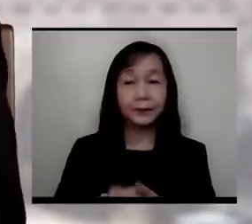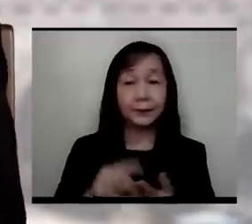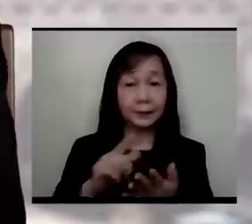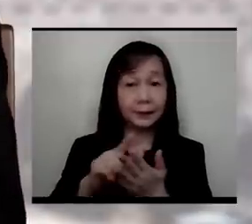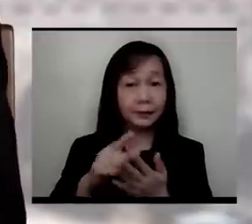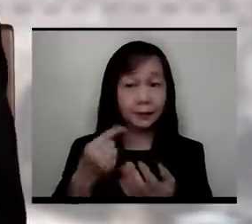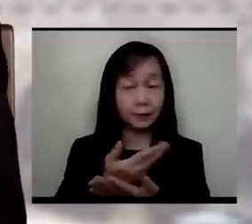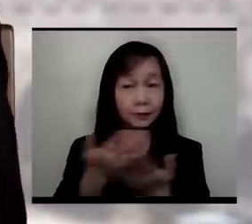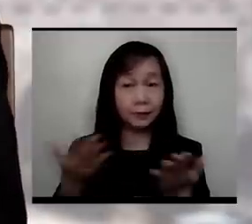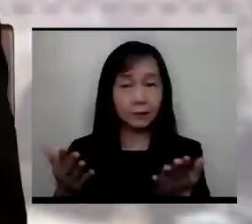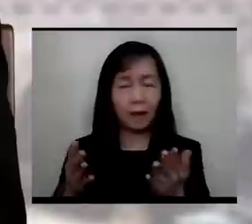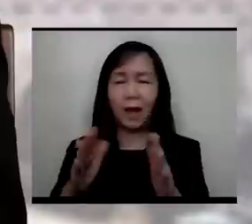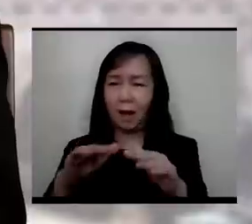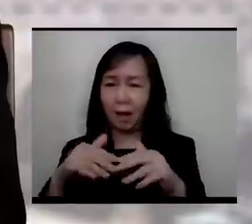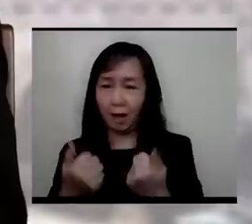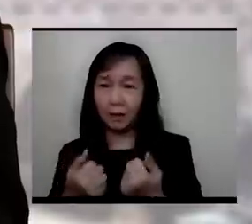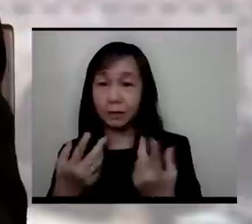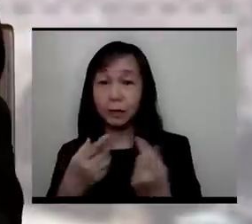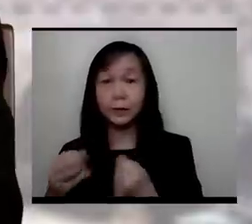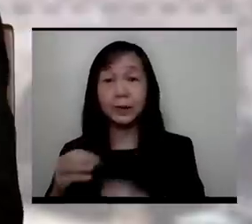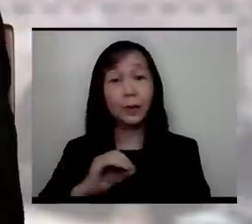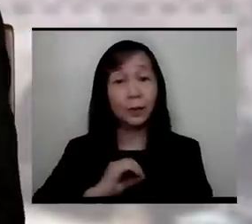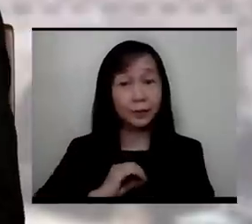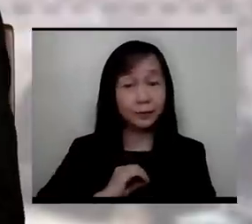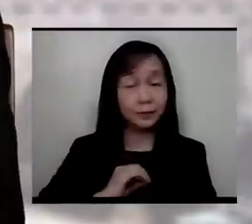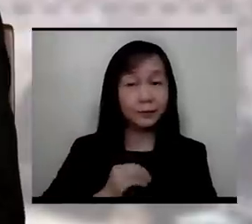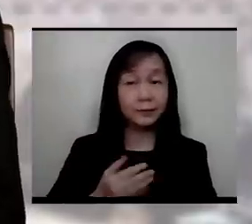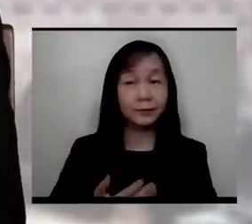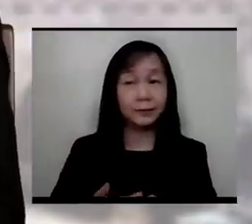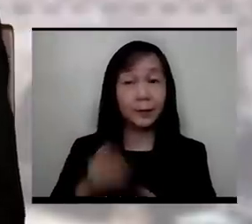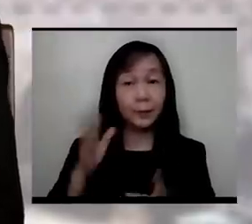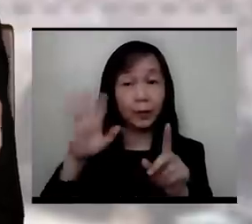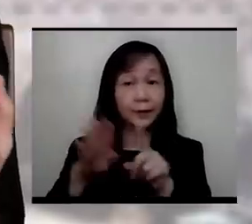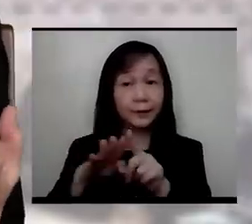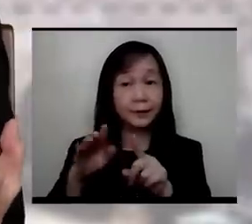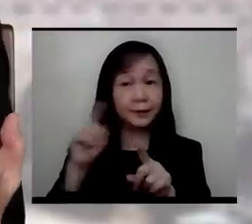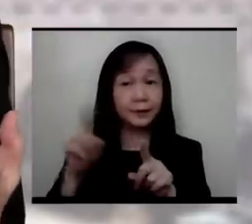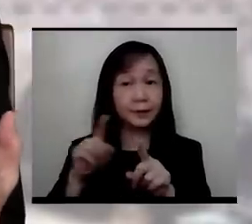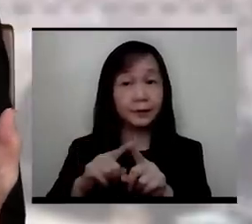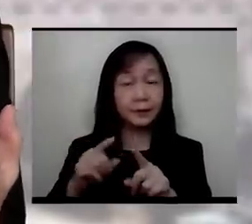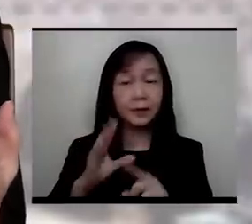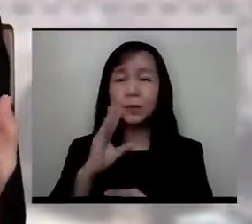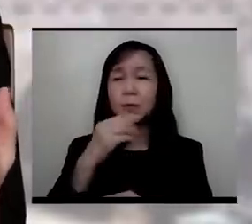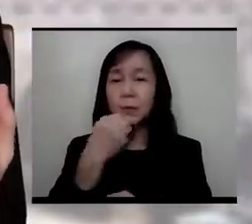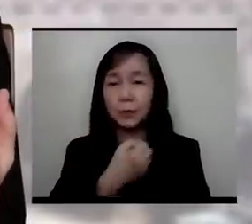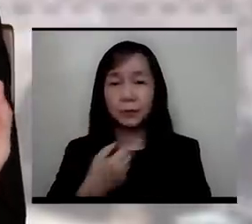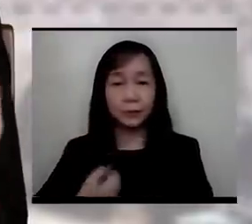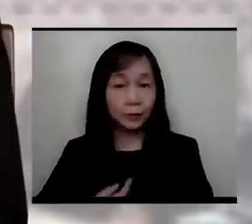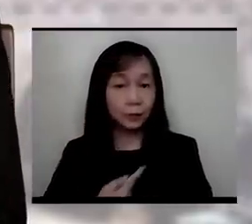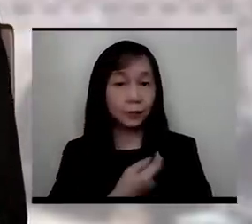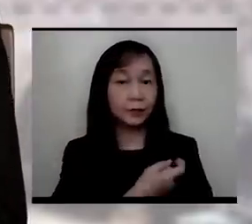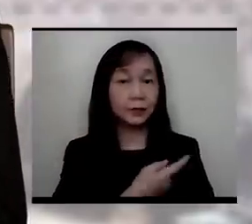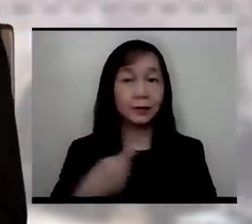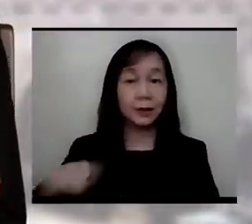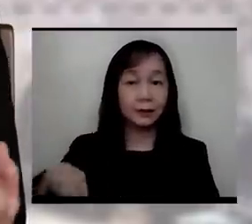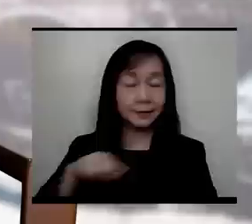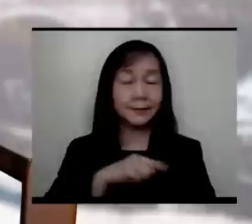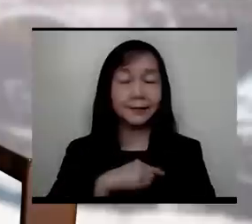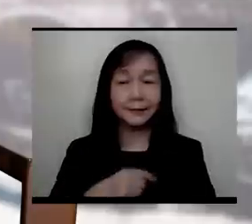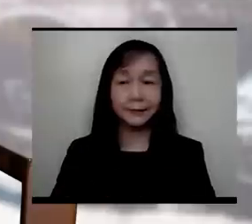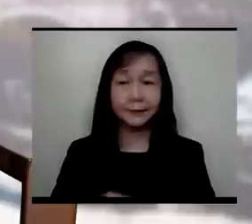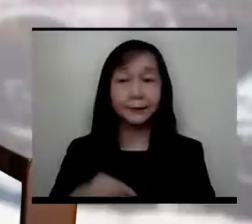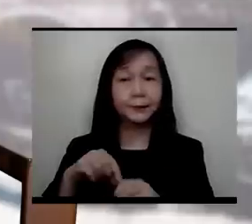lesson to us How do we own brothers and sisters who have hurt us?